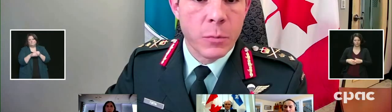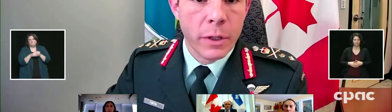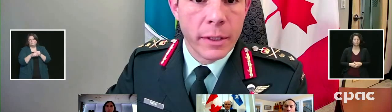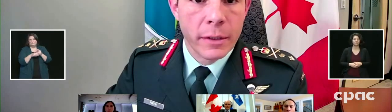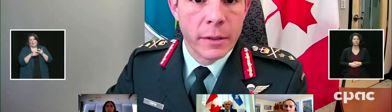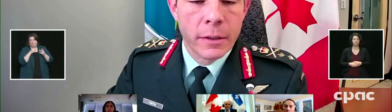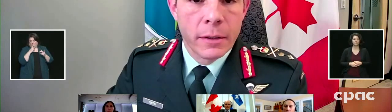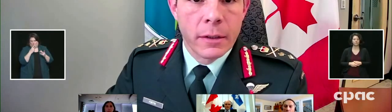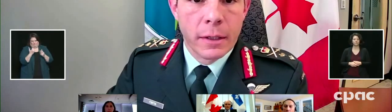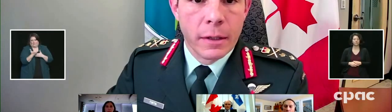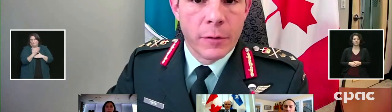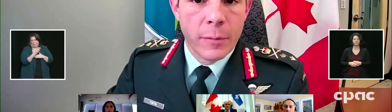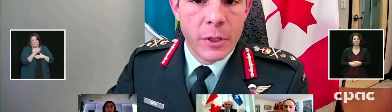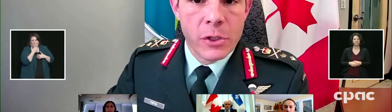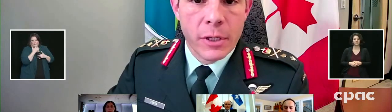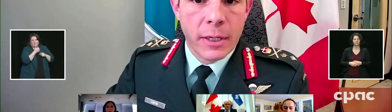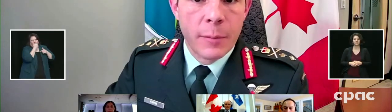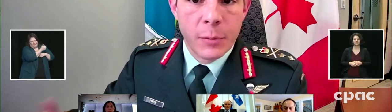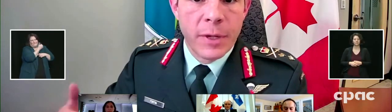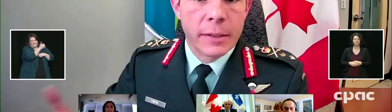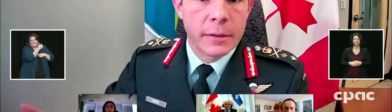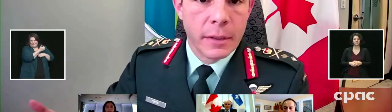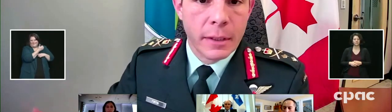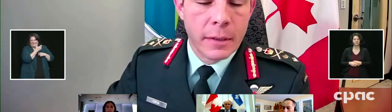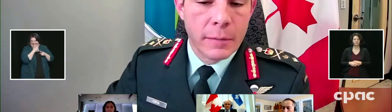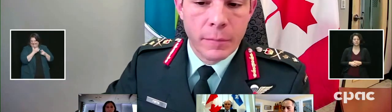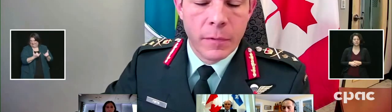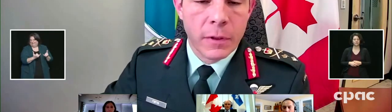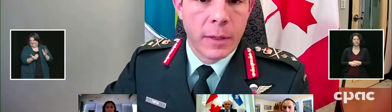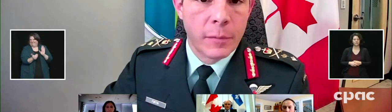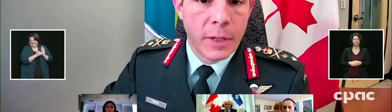this morning very much complement